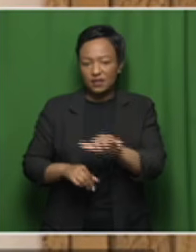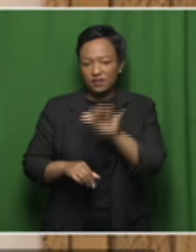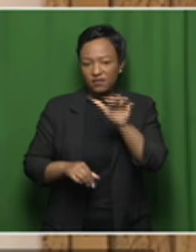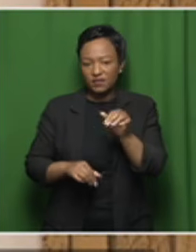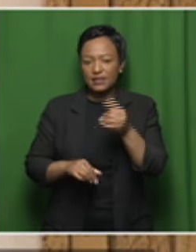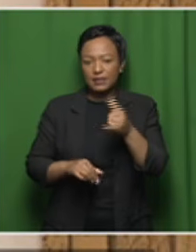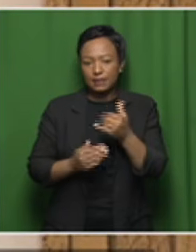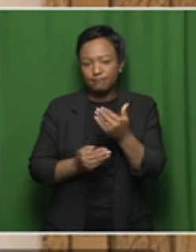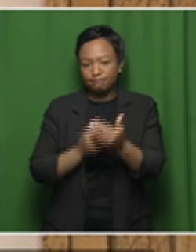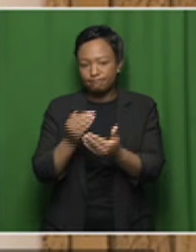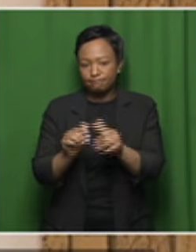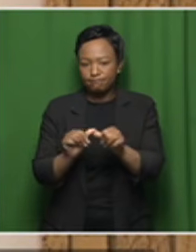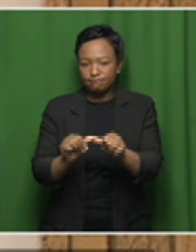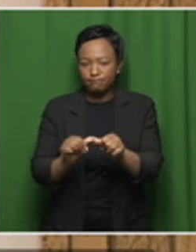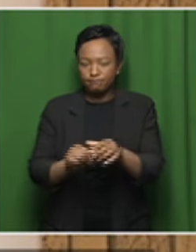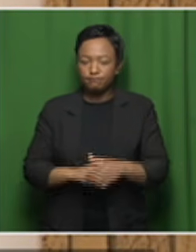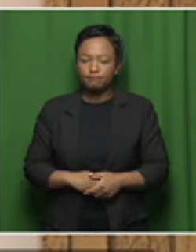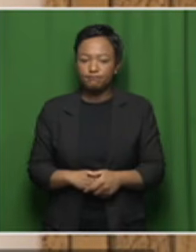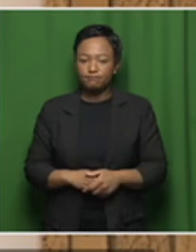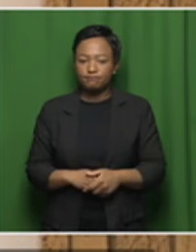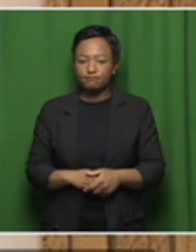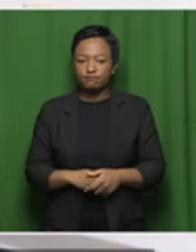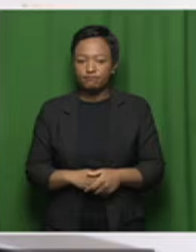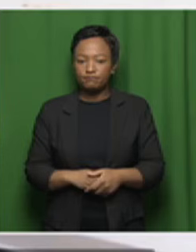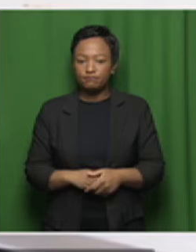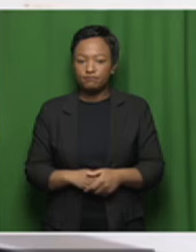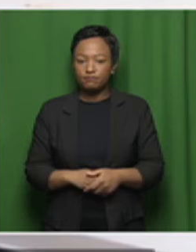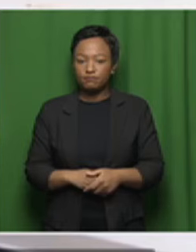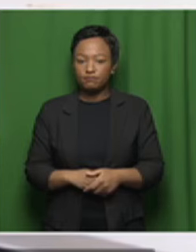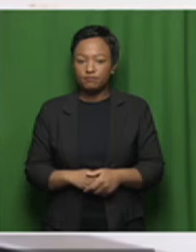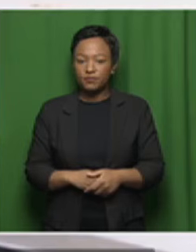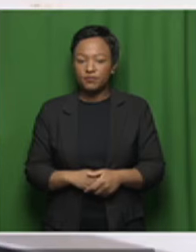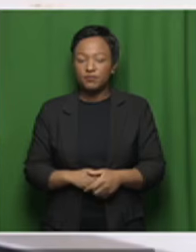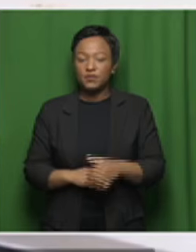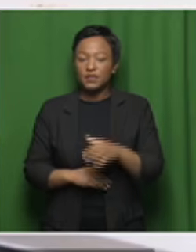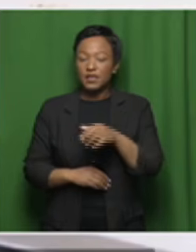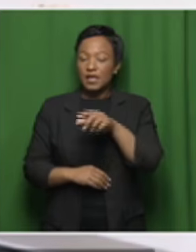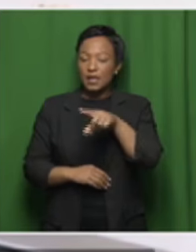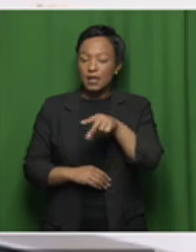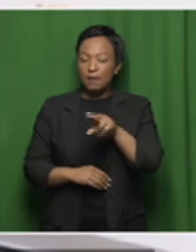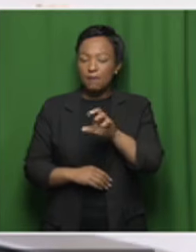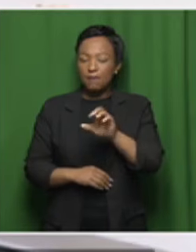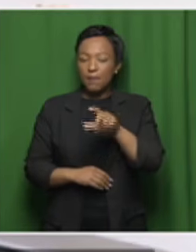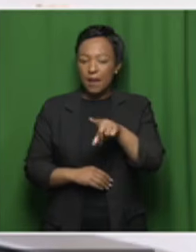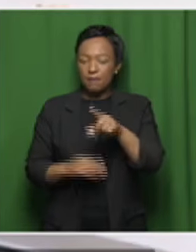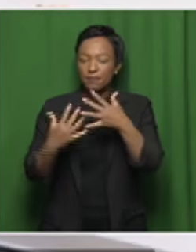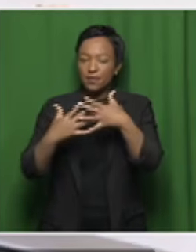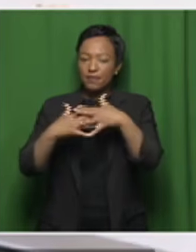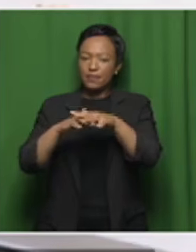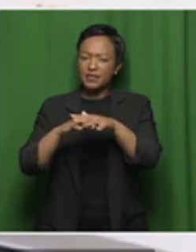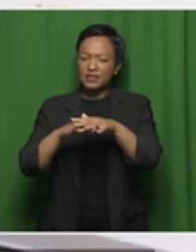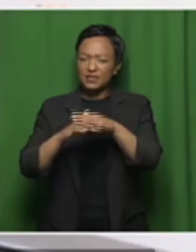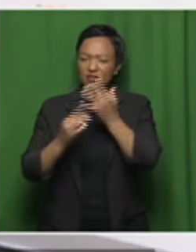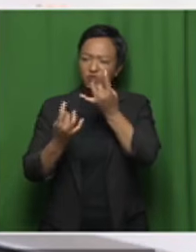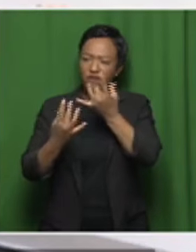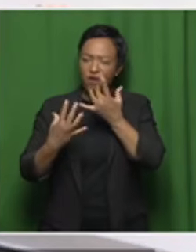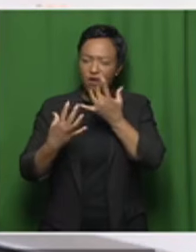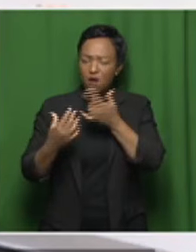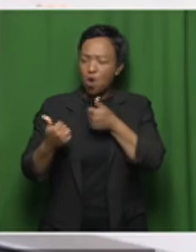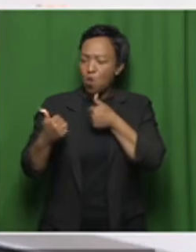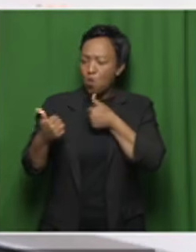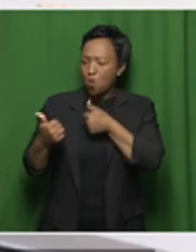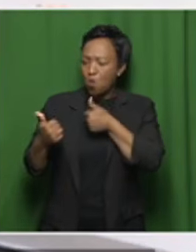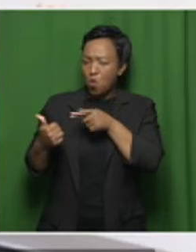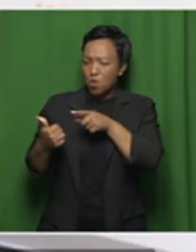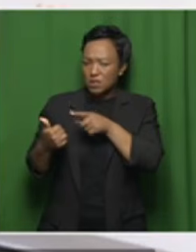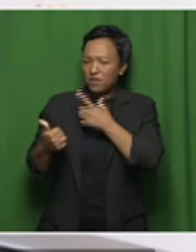the pipeline. The implementation research is going to be really important to tell us, we've got this great product, how are